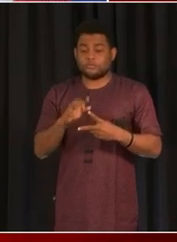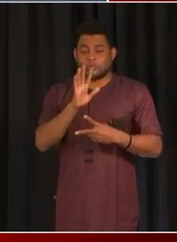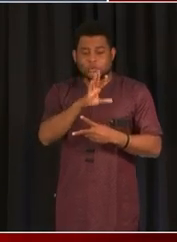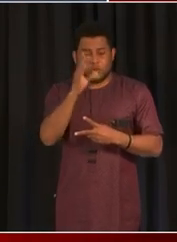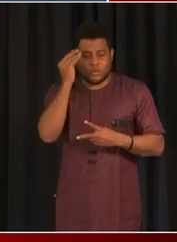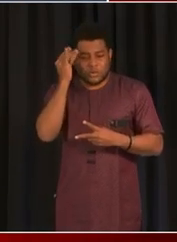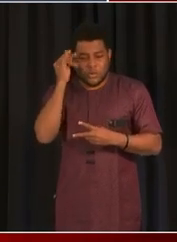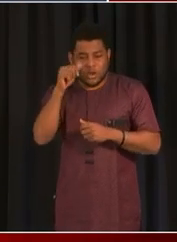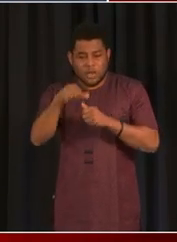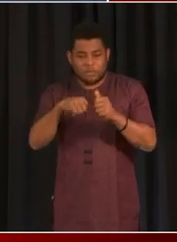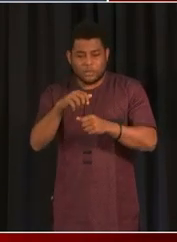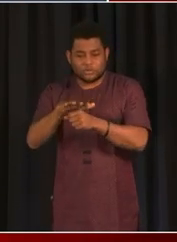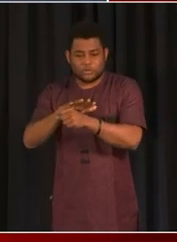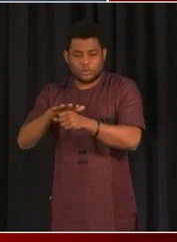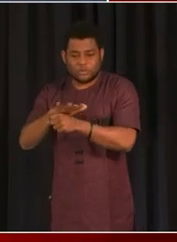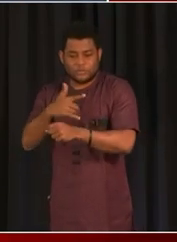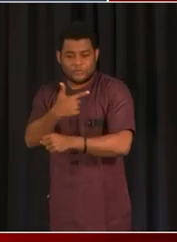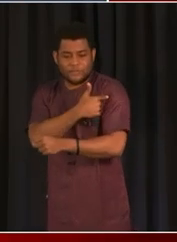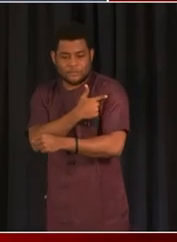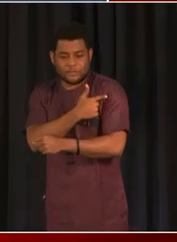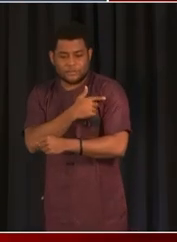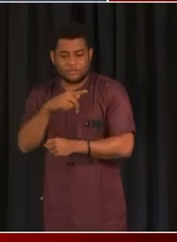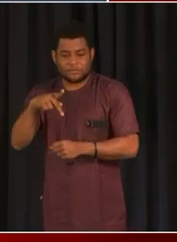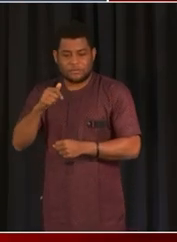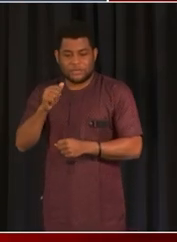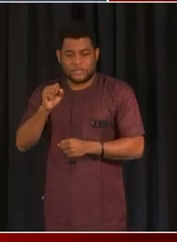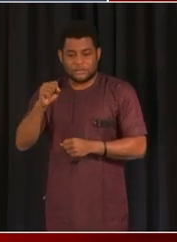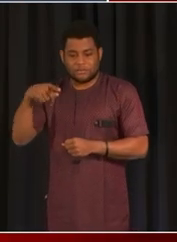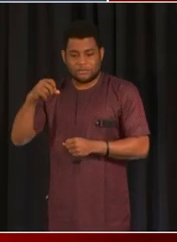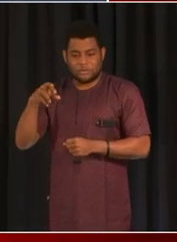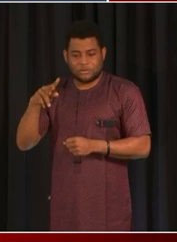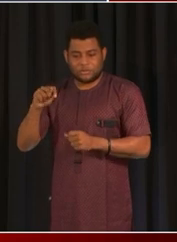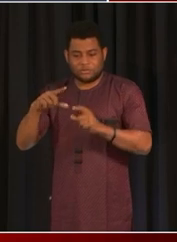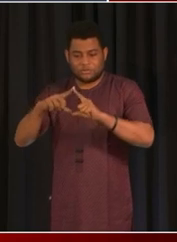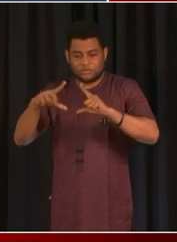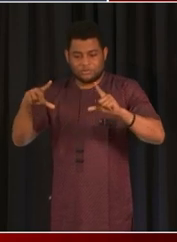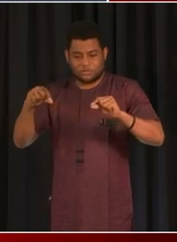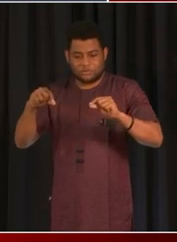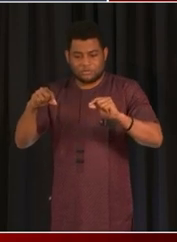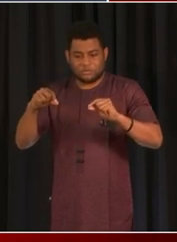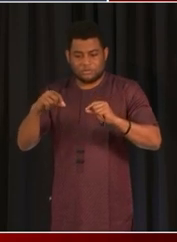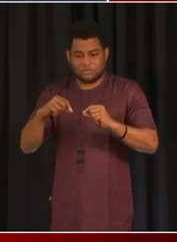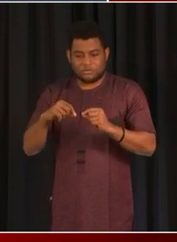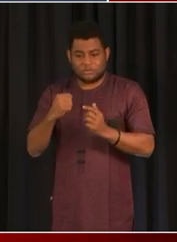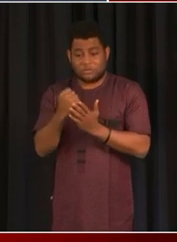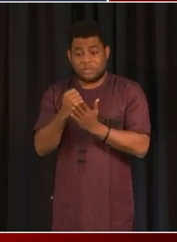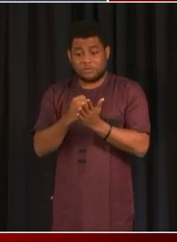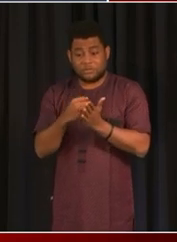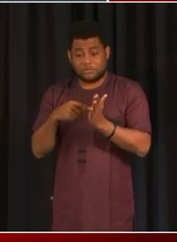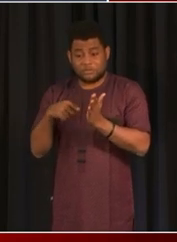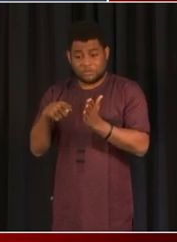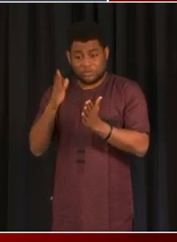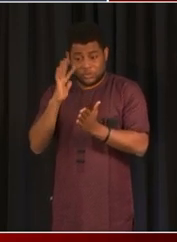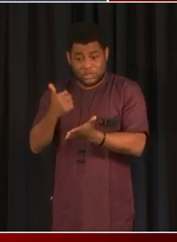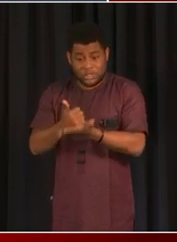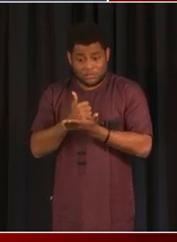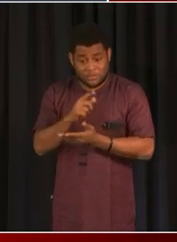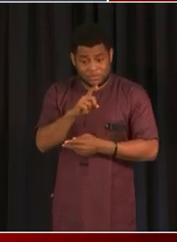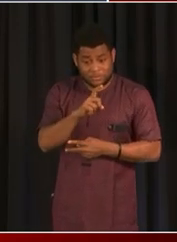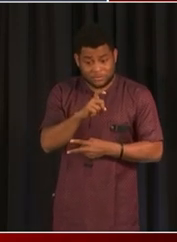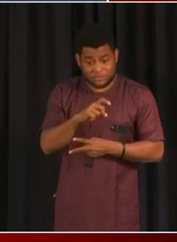regional vaccine passport? Do you think that would help in the effort? I don't think it would help. I spoke about this last week, right?